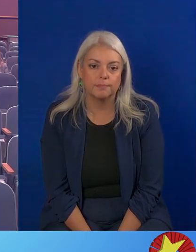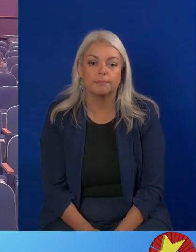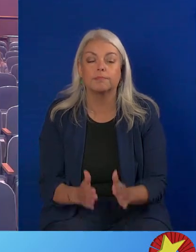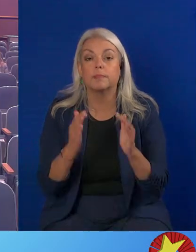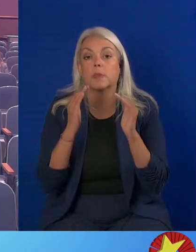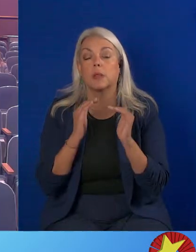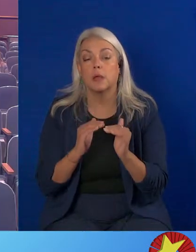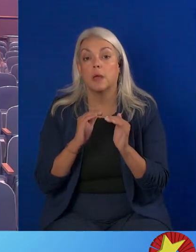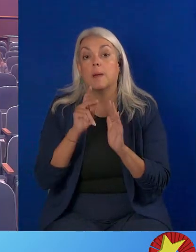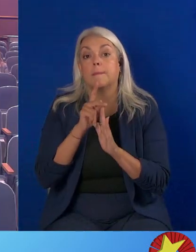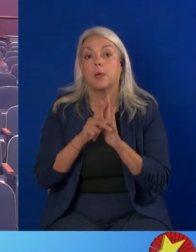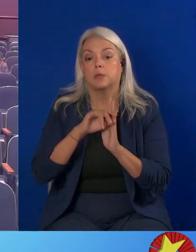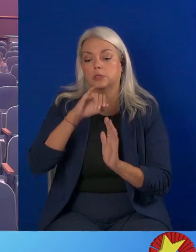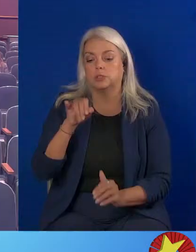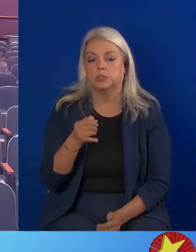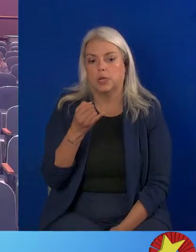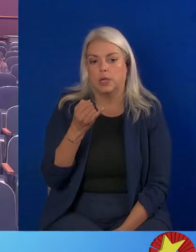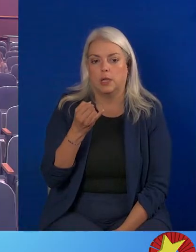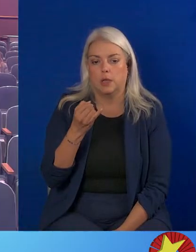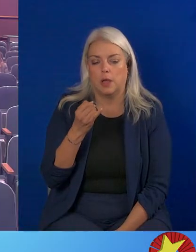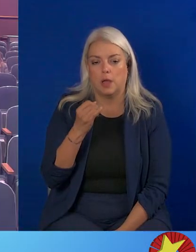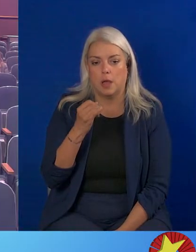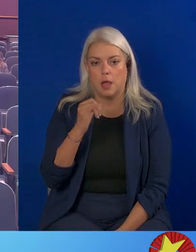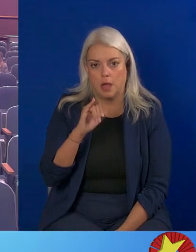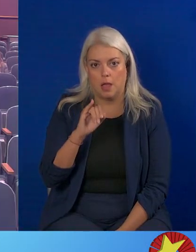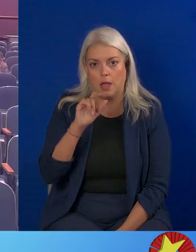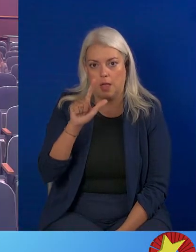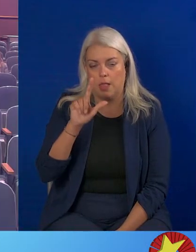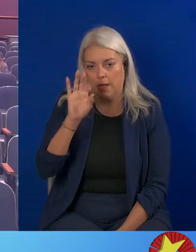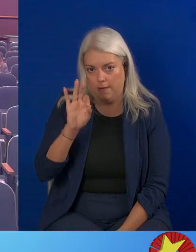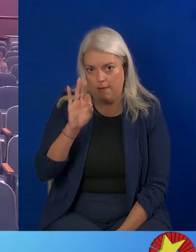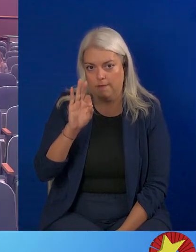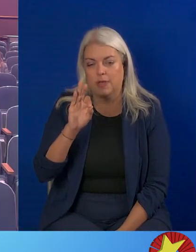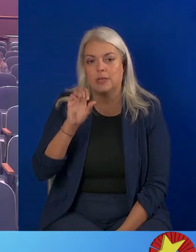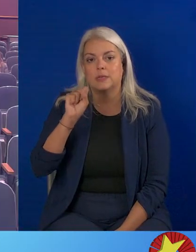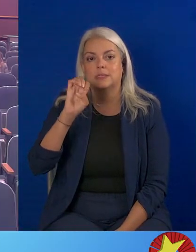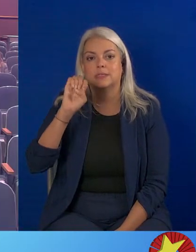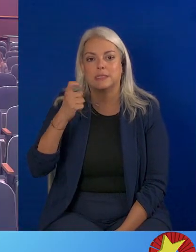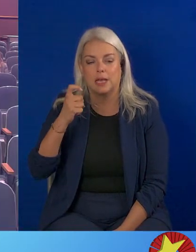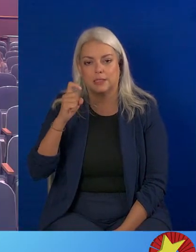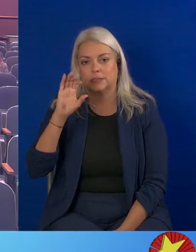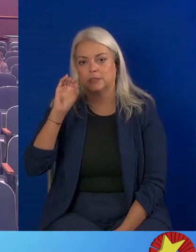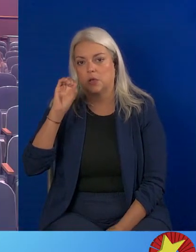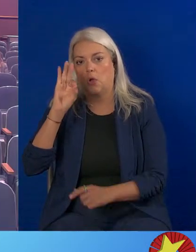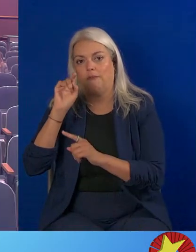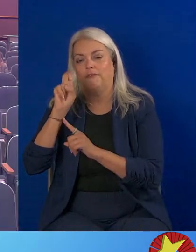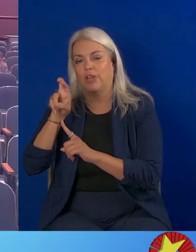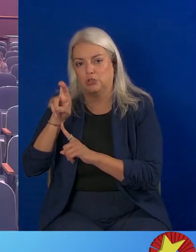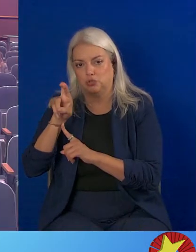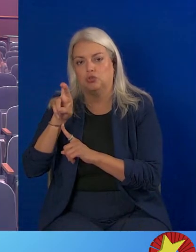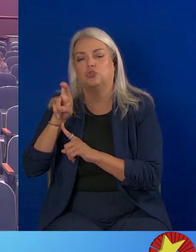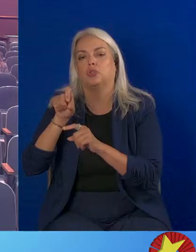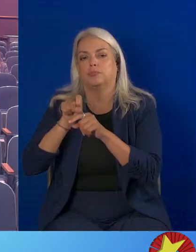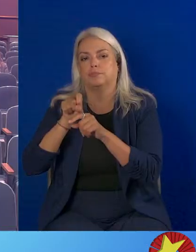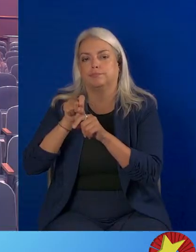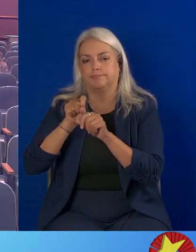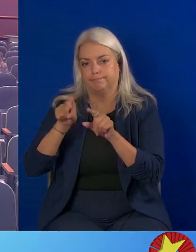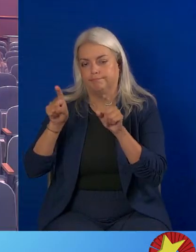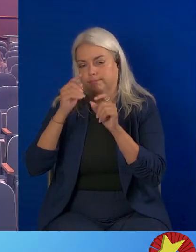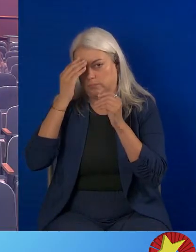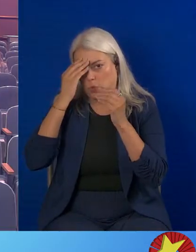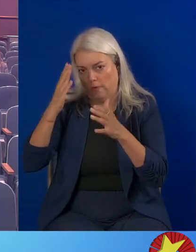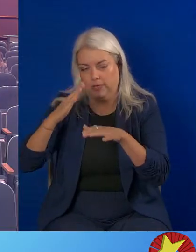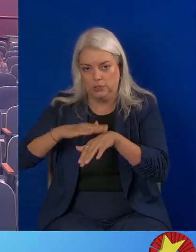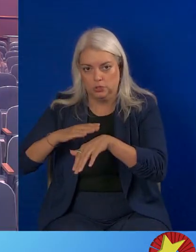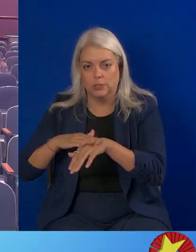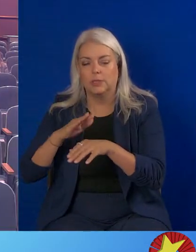Policy JLIF, sex offender notification, basically states that,